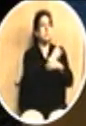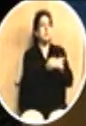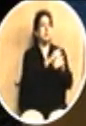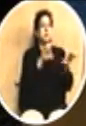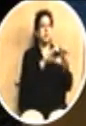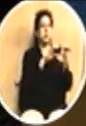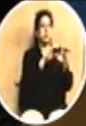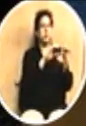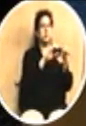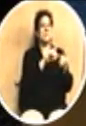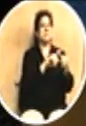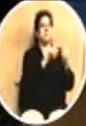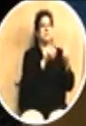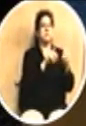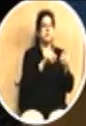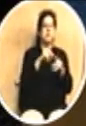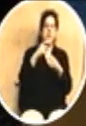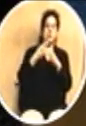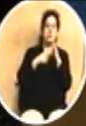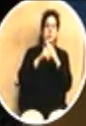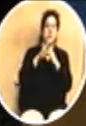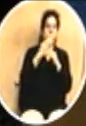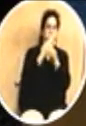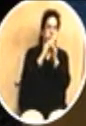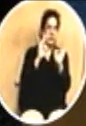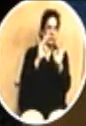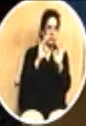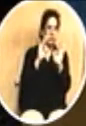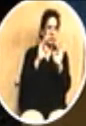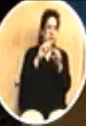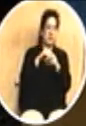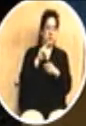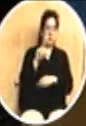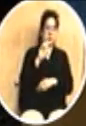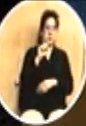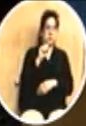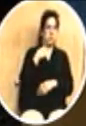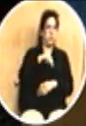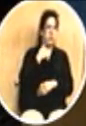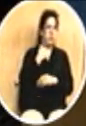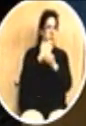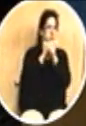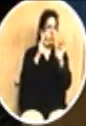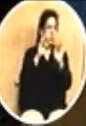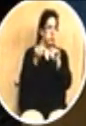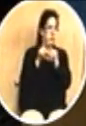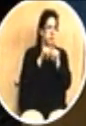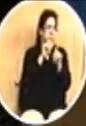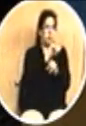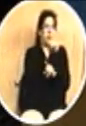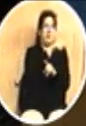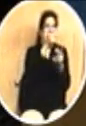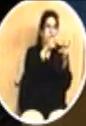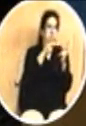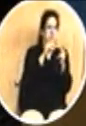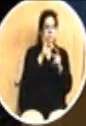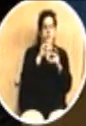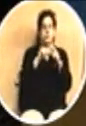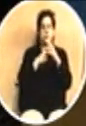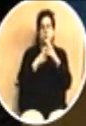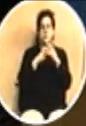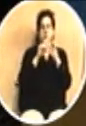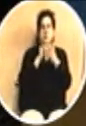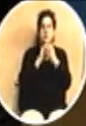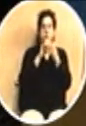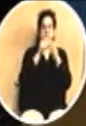otherwise. The price of freedom. In the United States, we have freedom like no other country in the world. If you start taking that freedom away